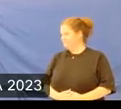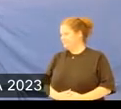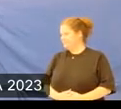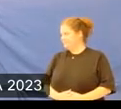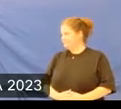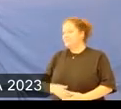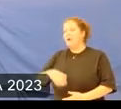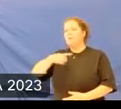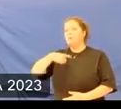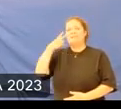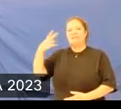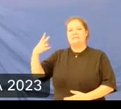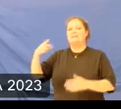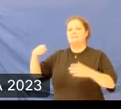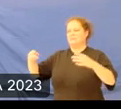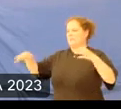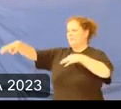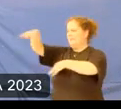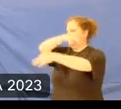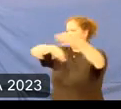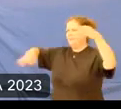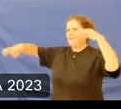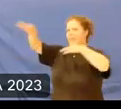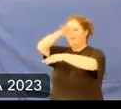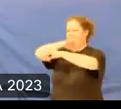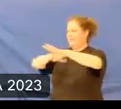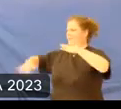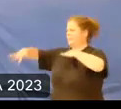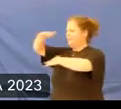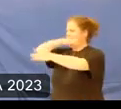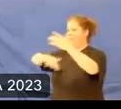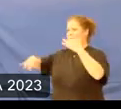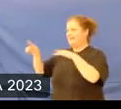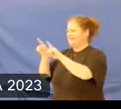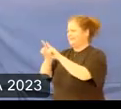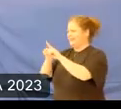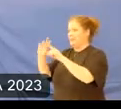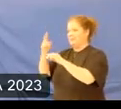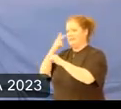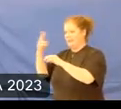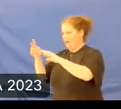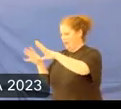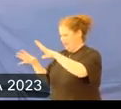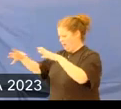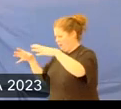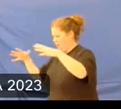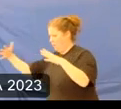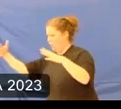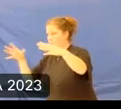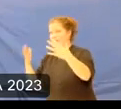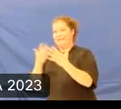edges of our universe. So what I'm going to do in this talk is sort of take you for a romp